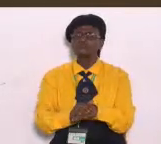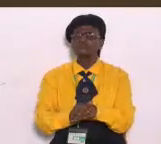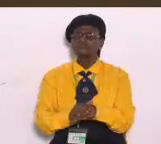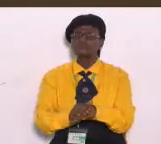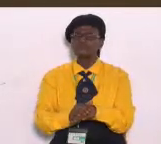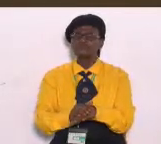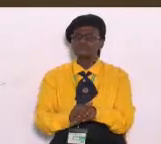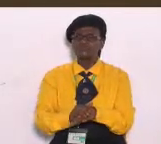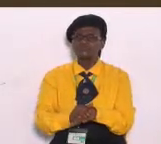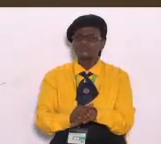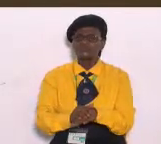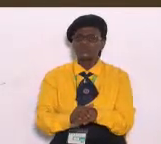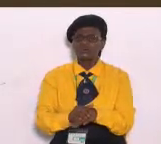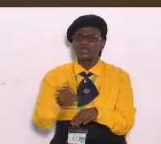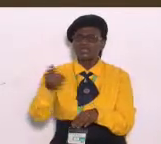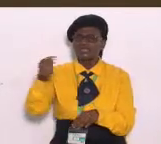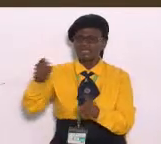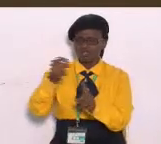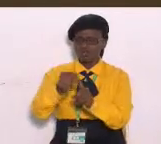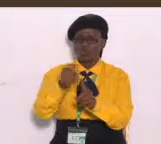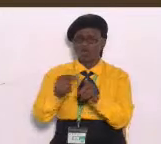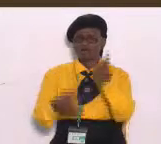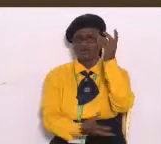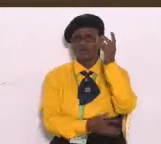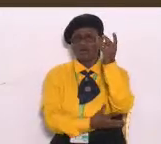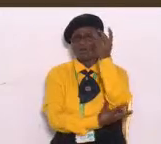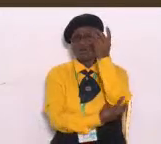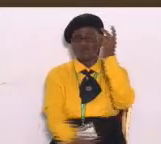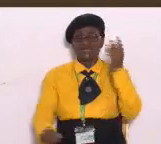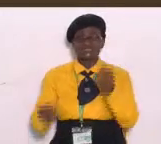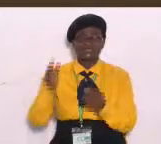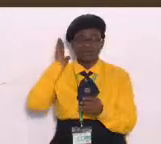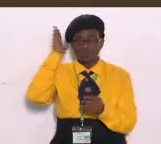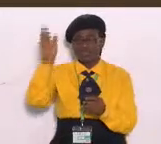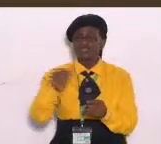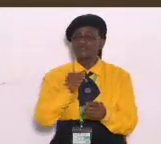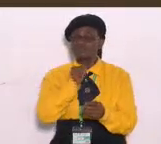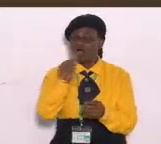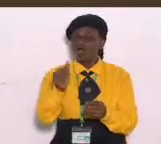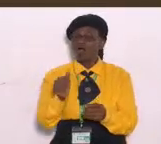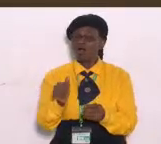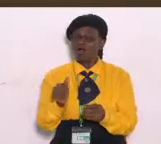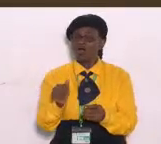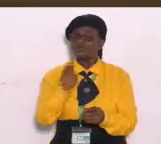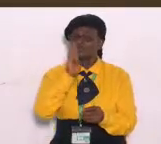the word poverty will no longer be in my dictionary.